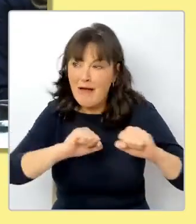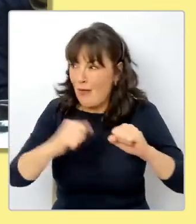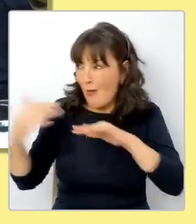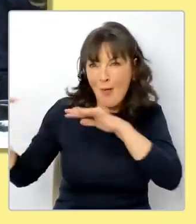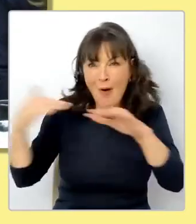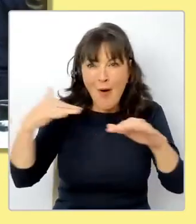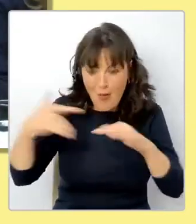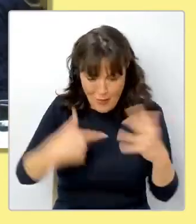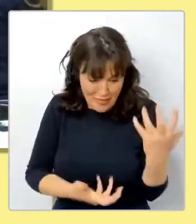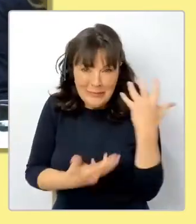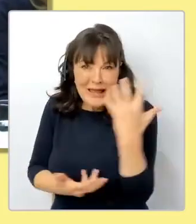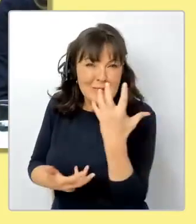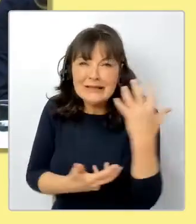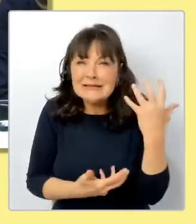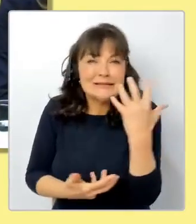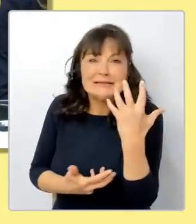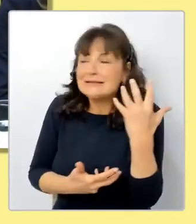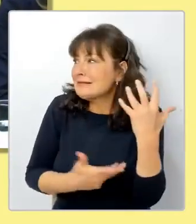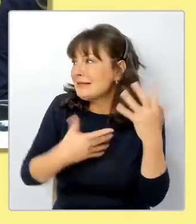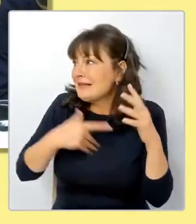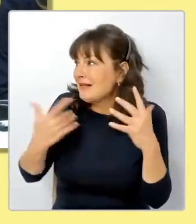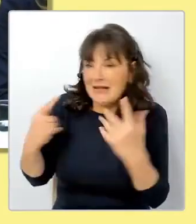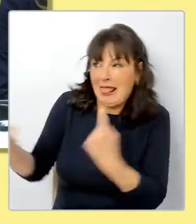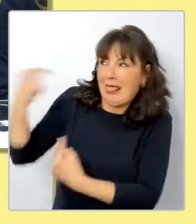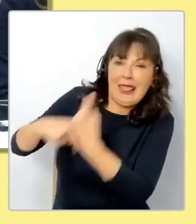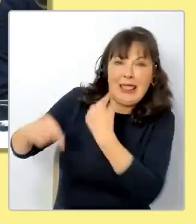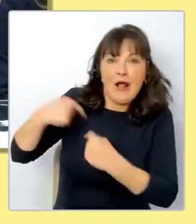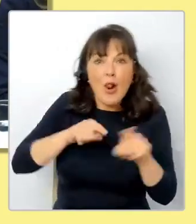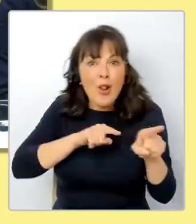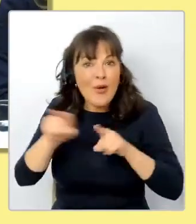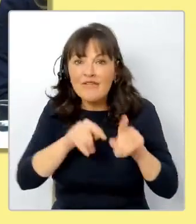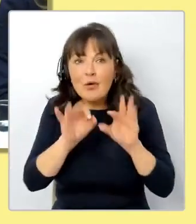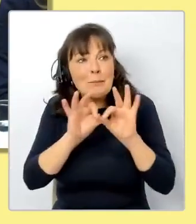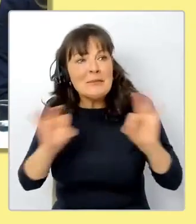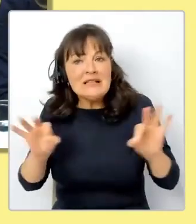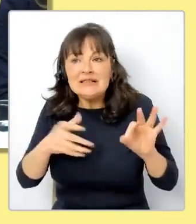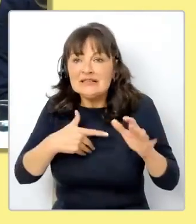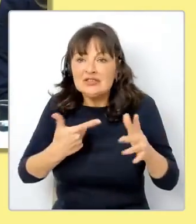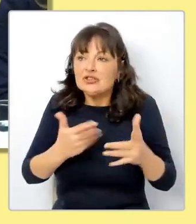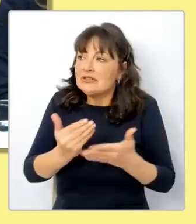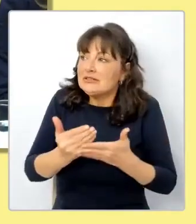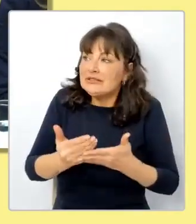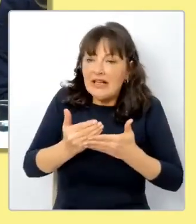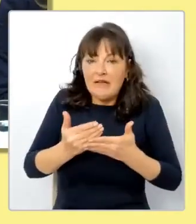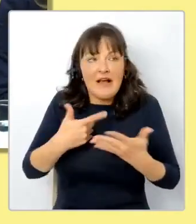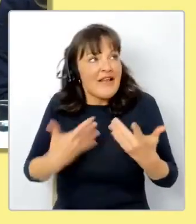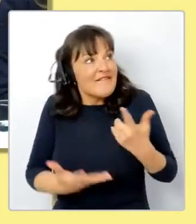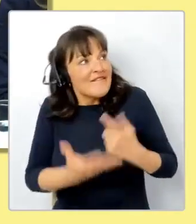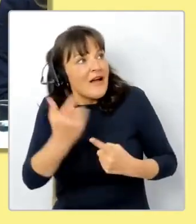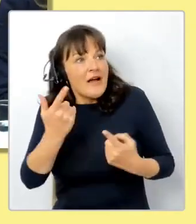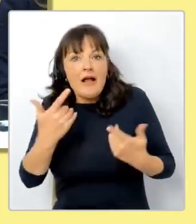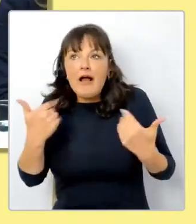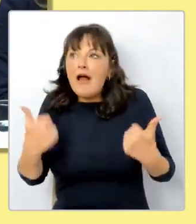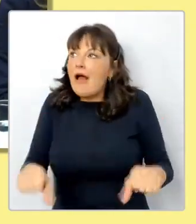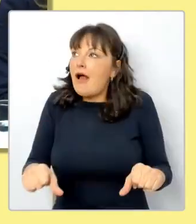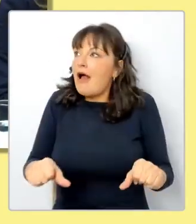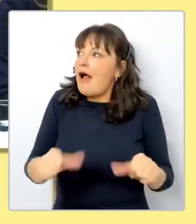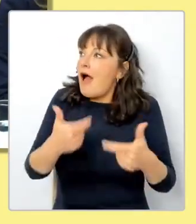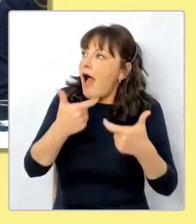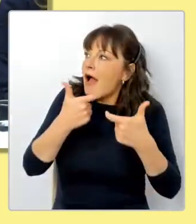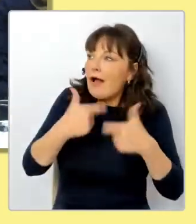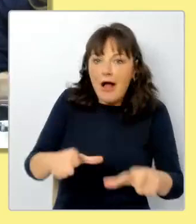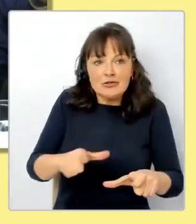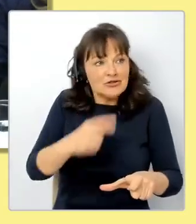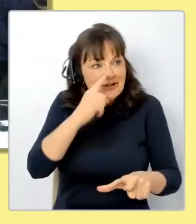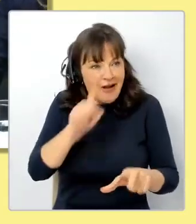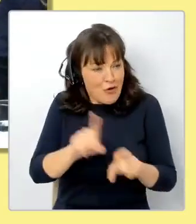for peace and stability and finding a country which is as rich as ours, not able to deliver